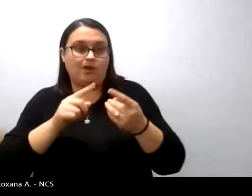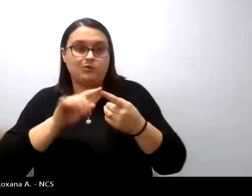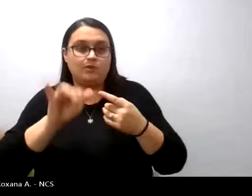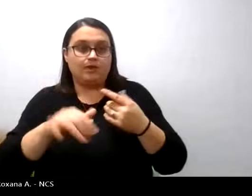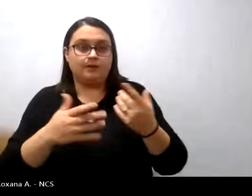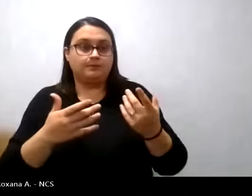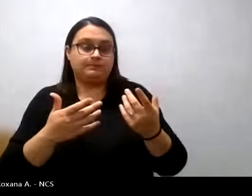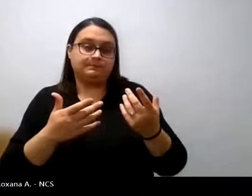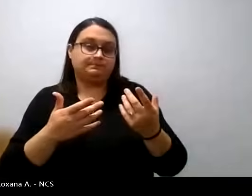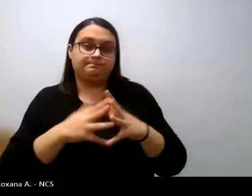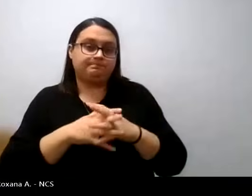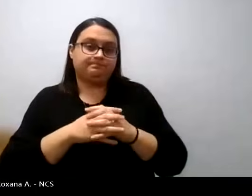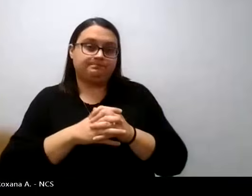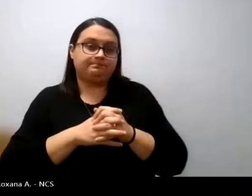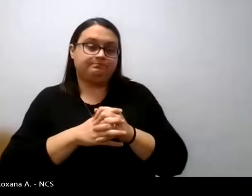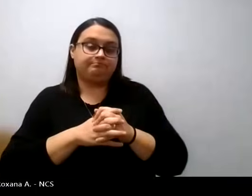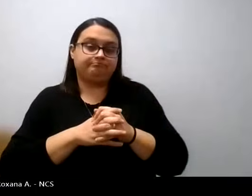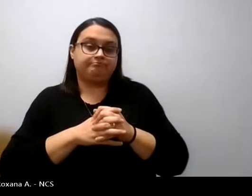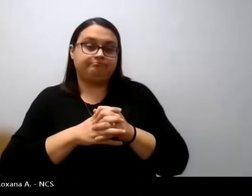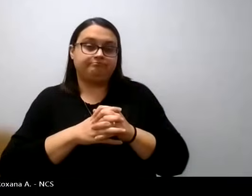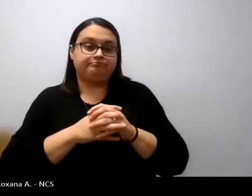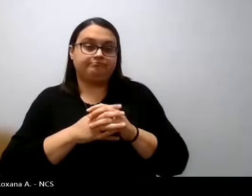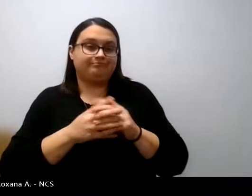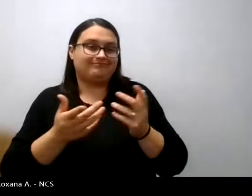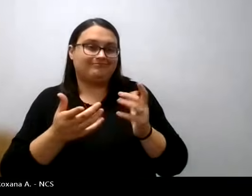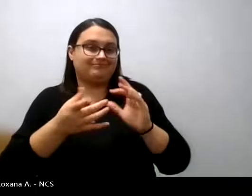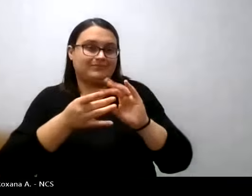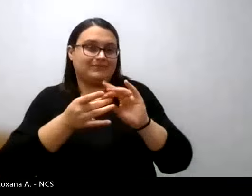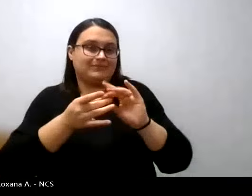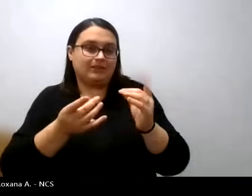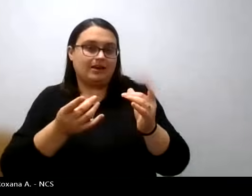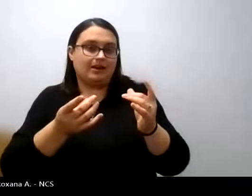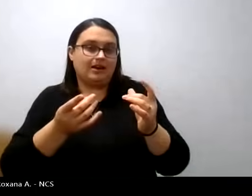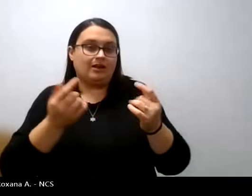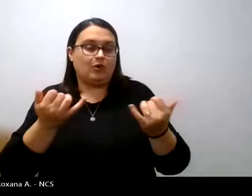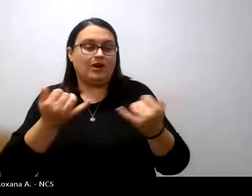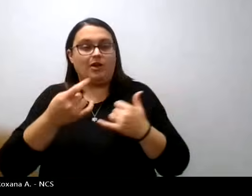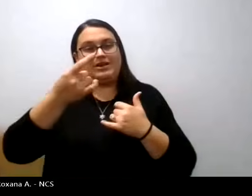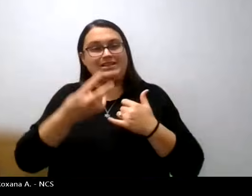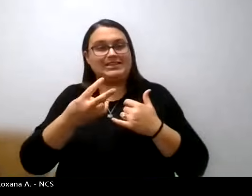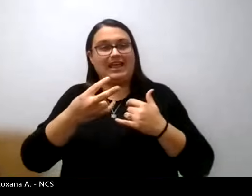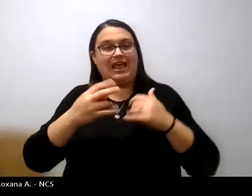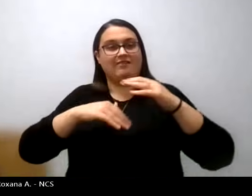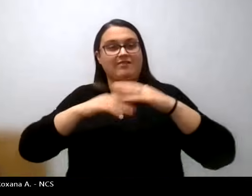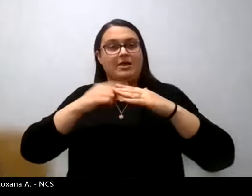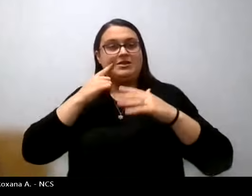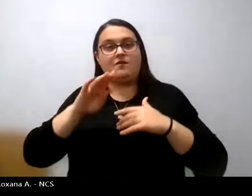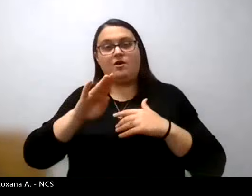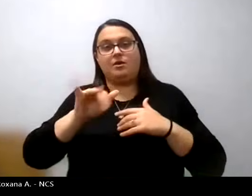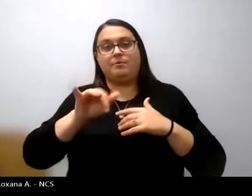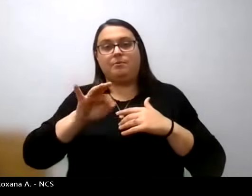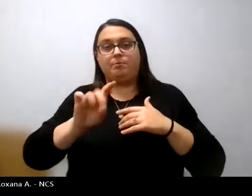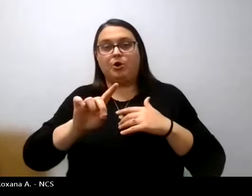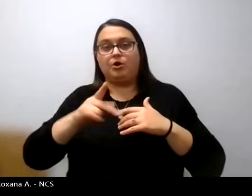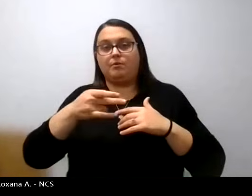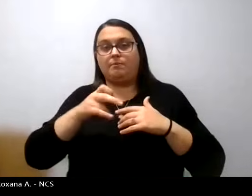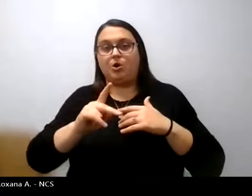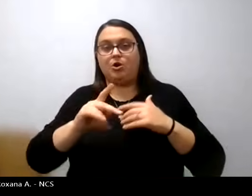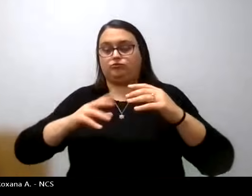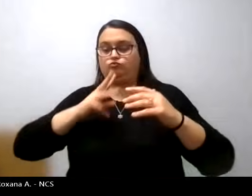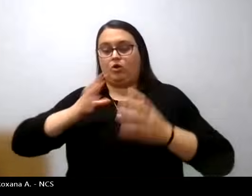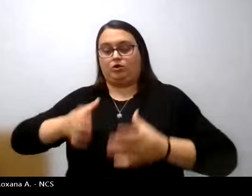is just mentioning as a reference, we are at half capacity for the Bird Park Reservoir. And ultimately, if